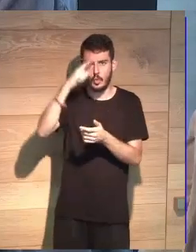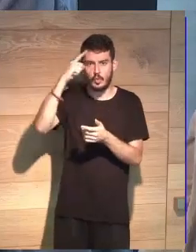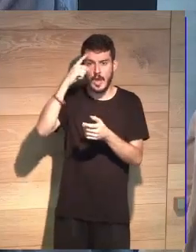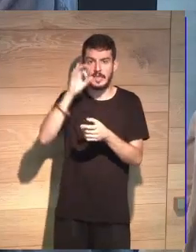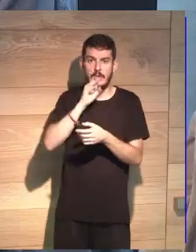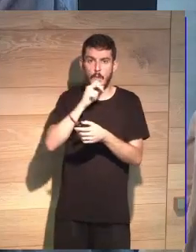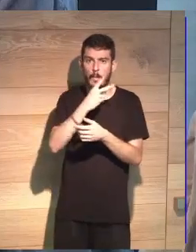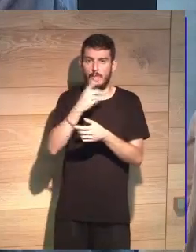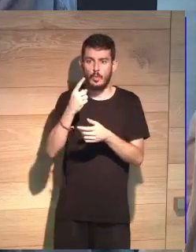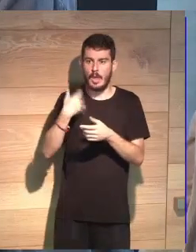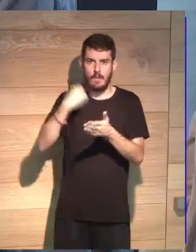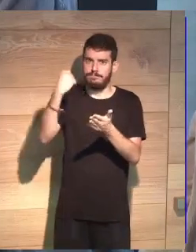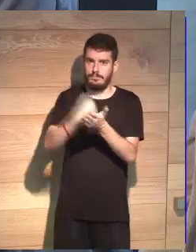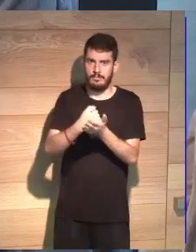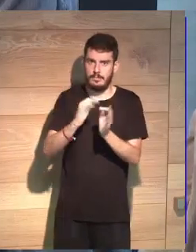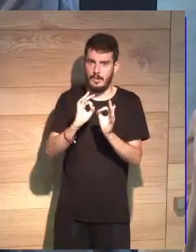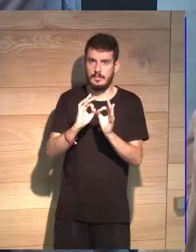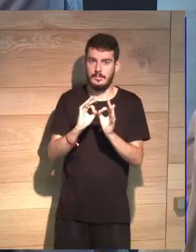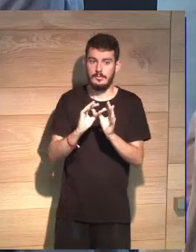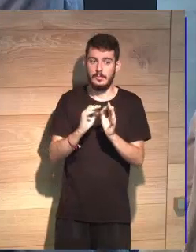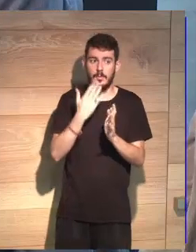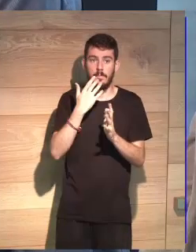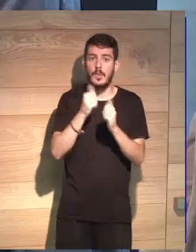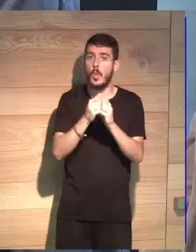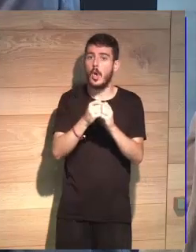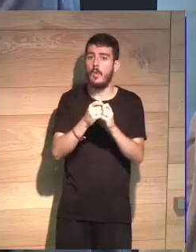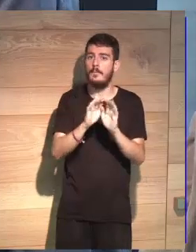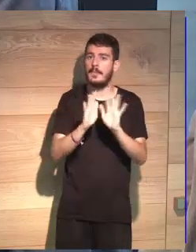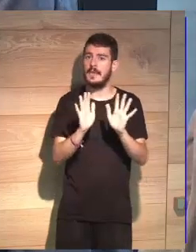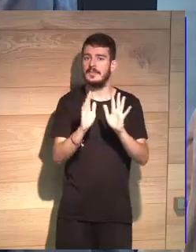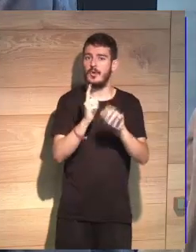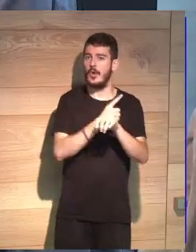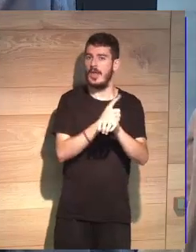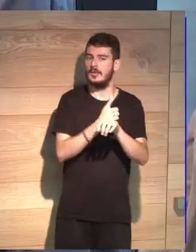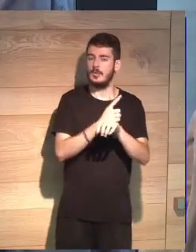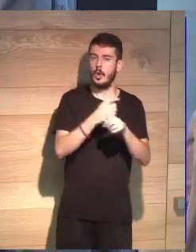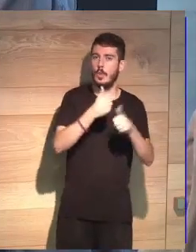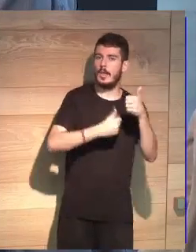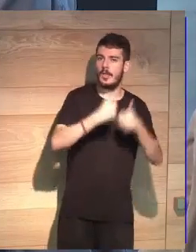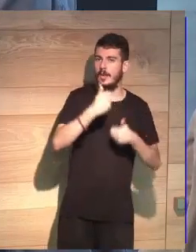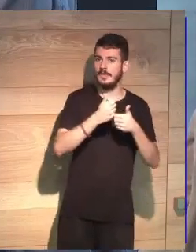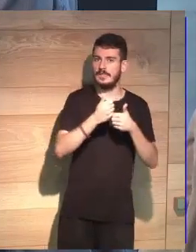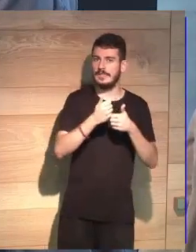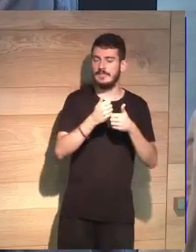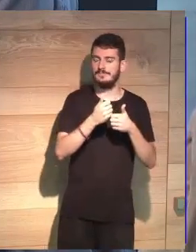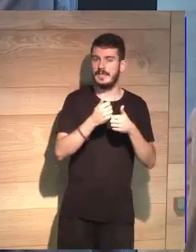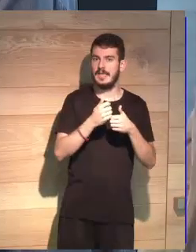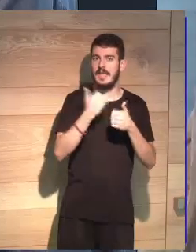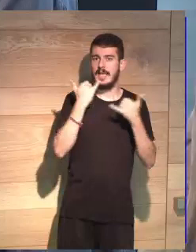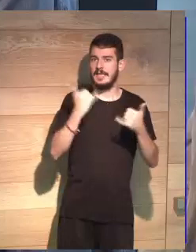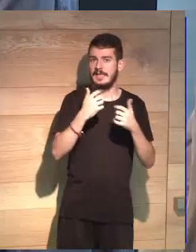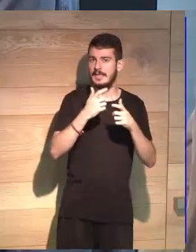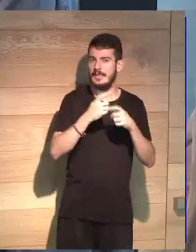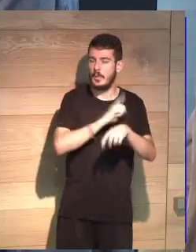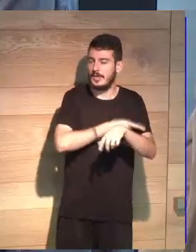they're actually determining the culture of the 21st century. This goes beyond the